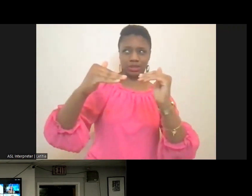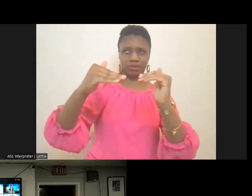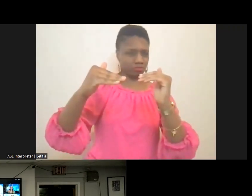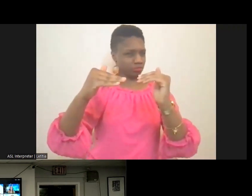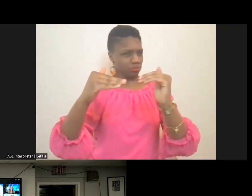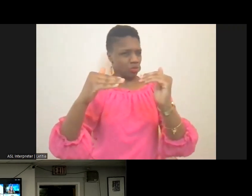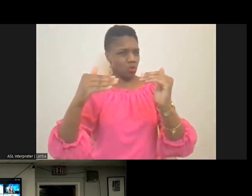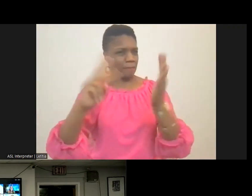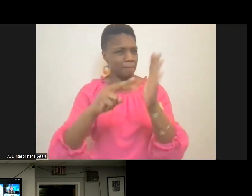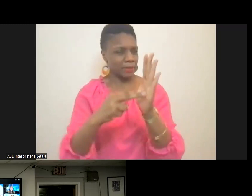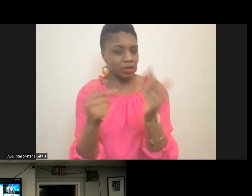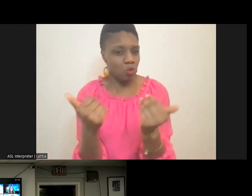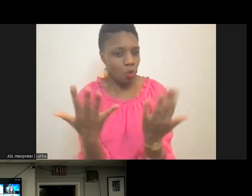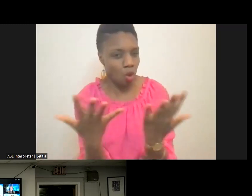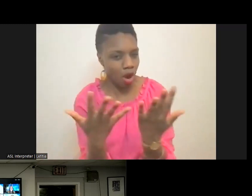So